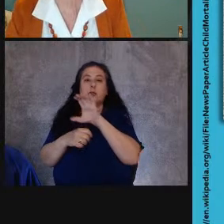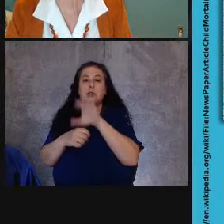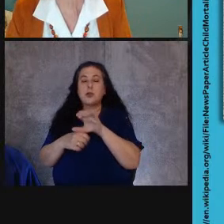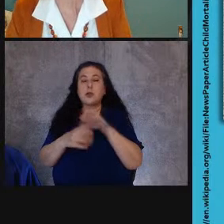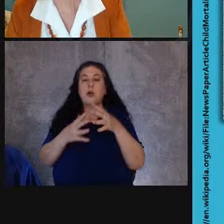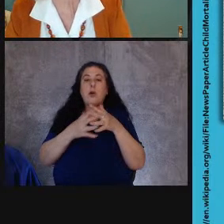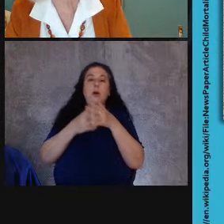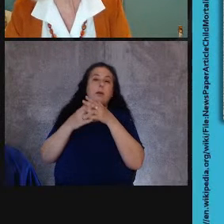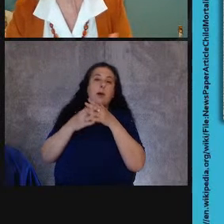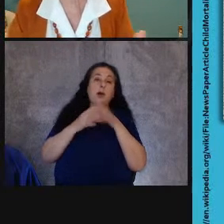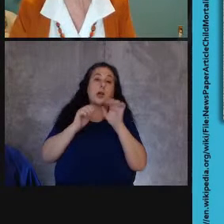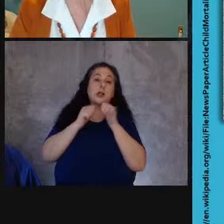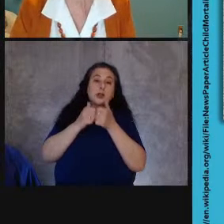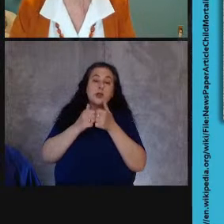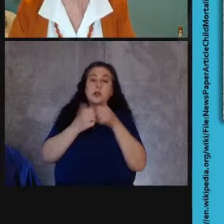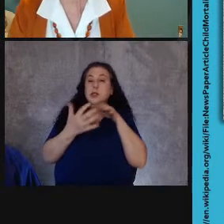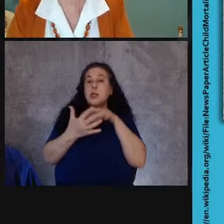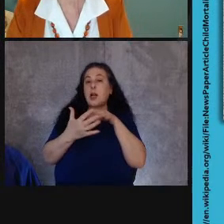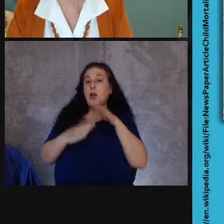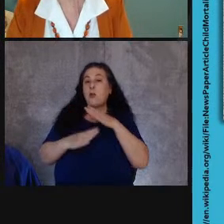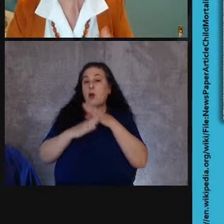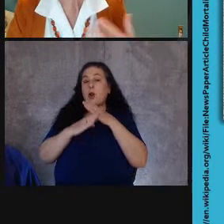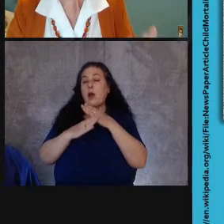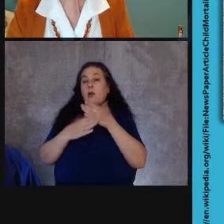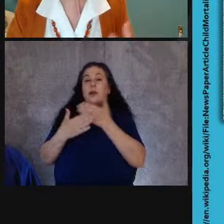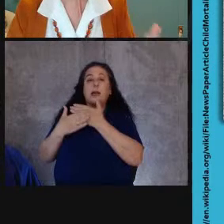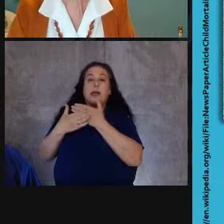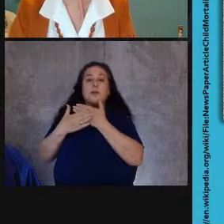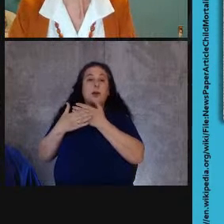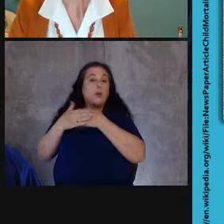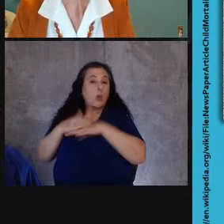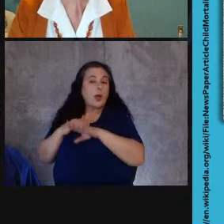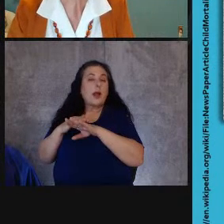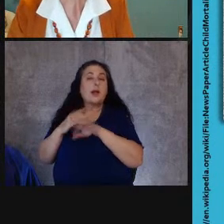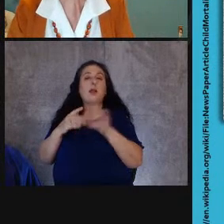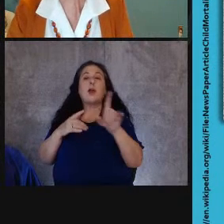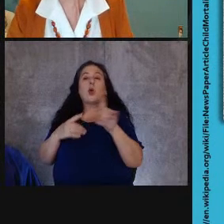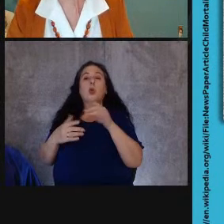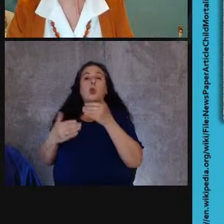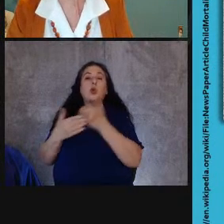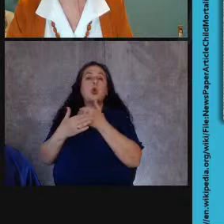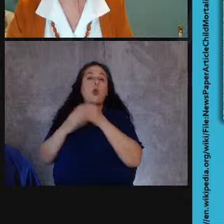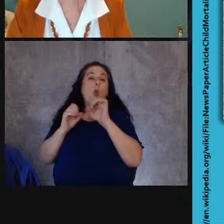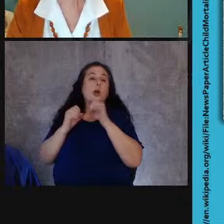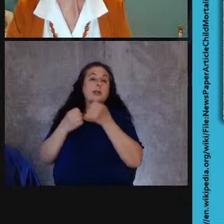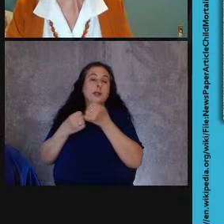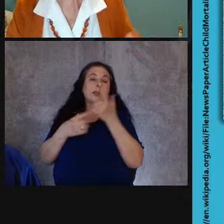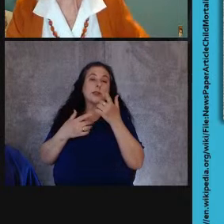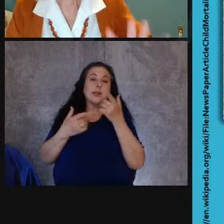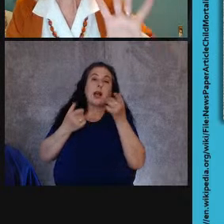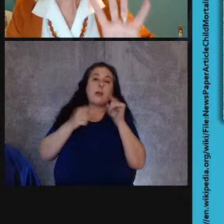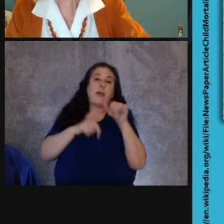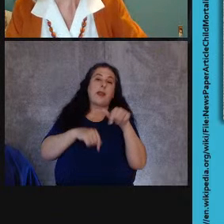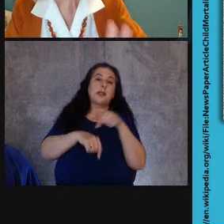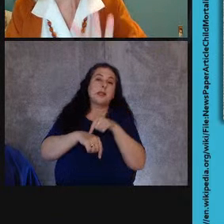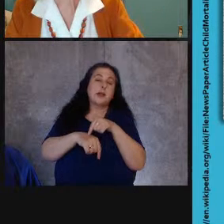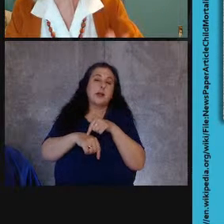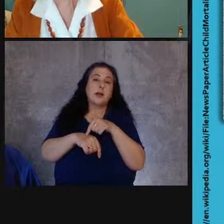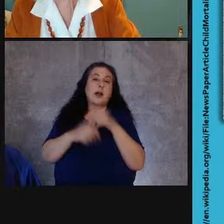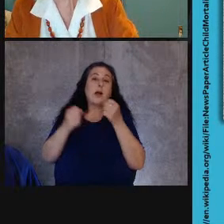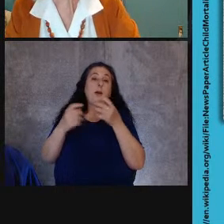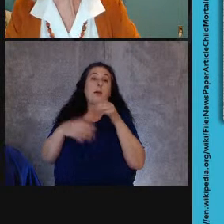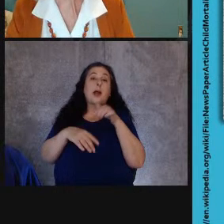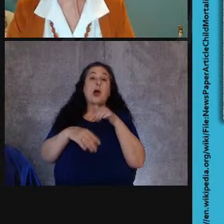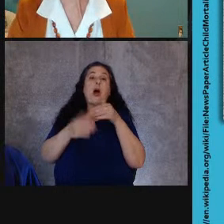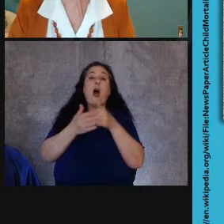for the Study and Prevention of Infant Mortality. These were new organizations that came about at this time. But many